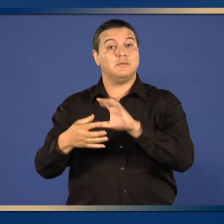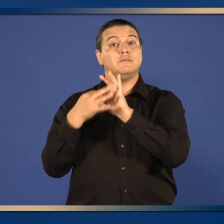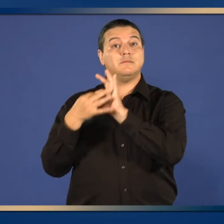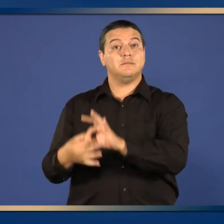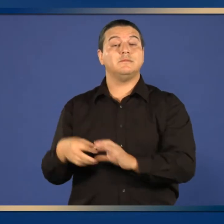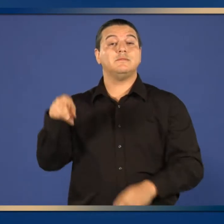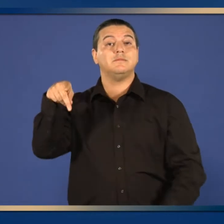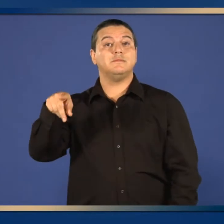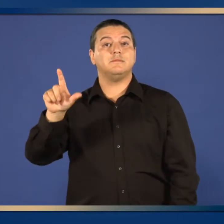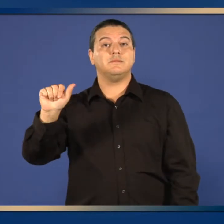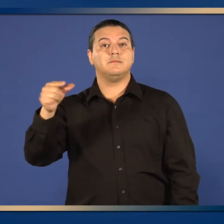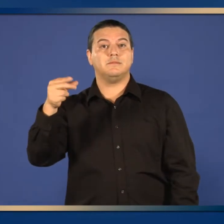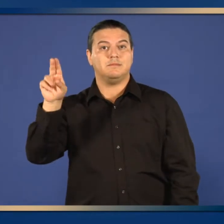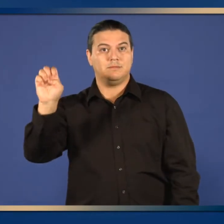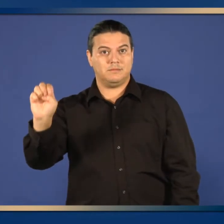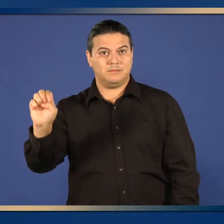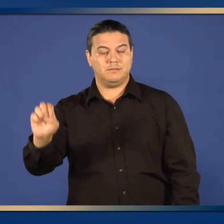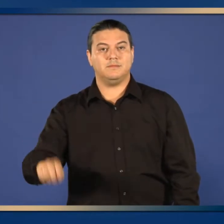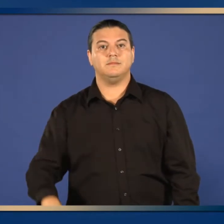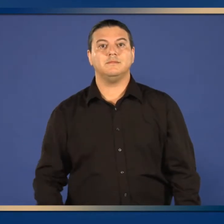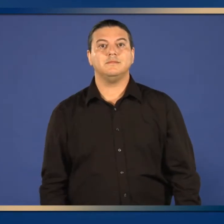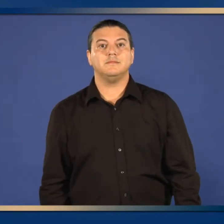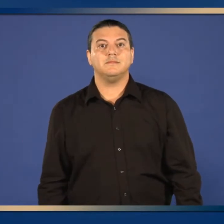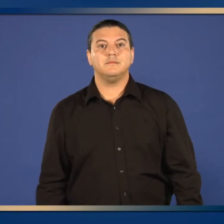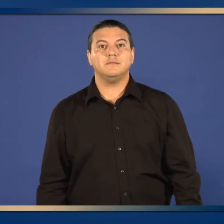to incidents of plague.